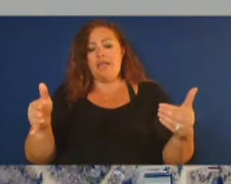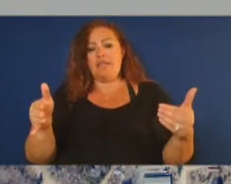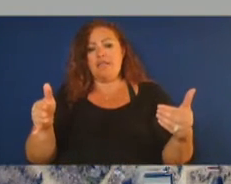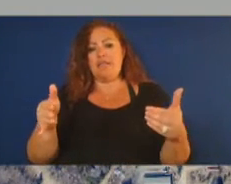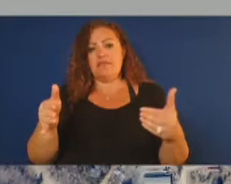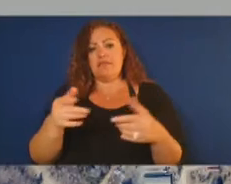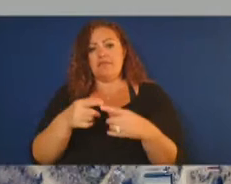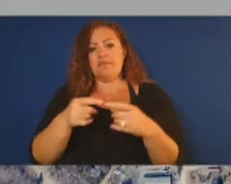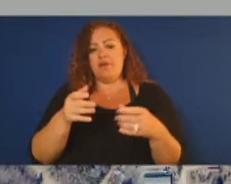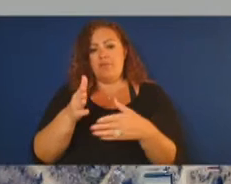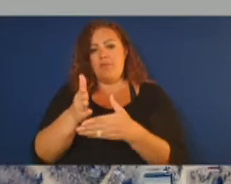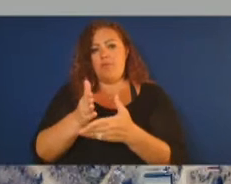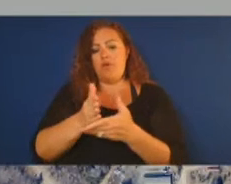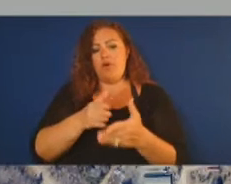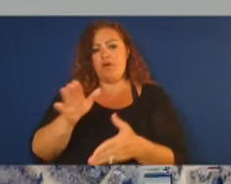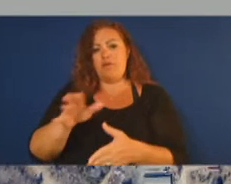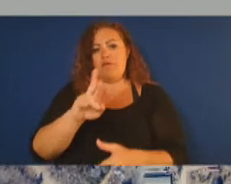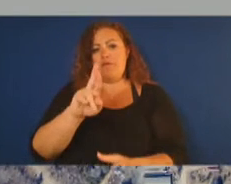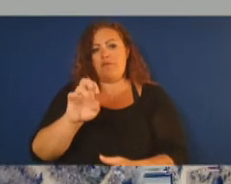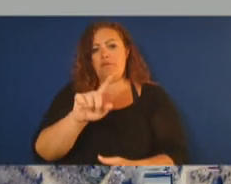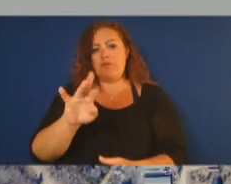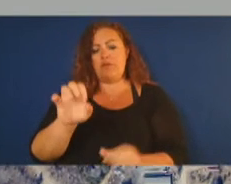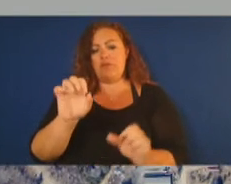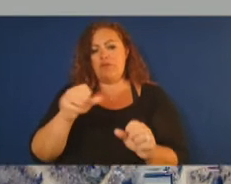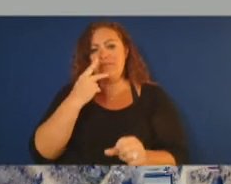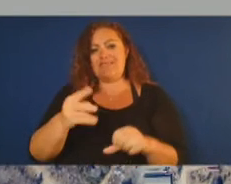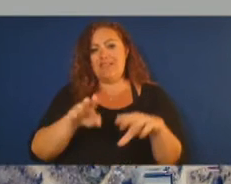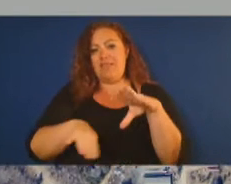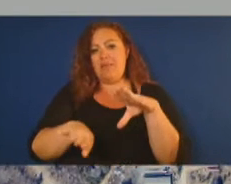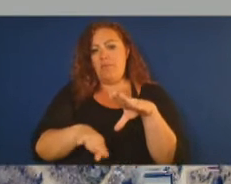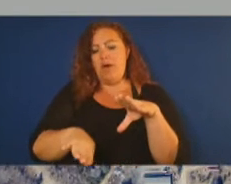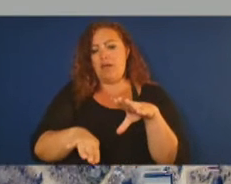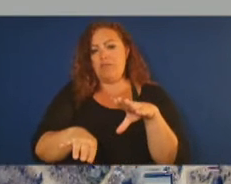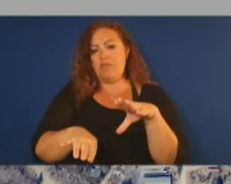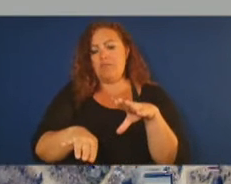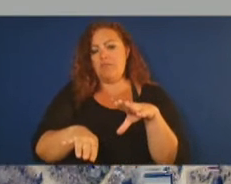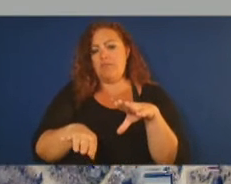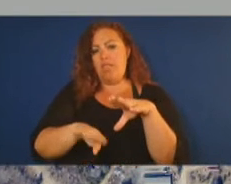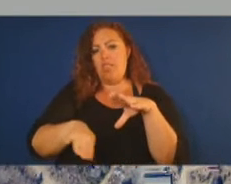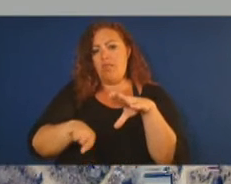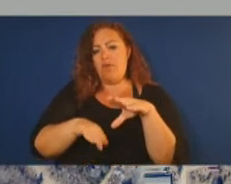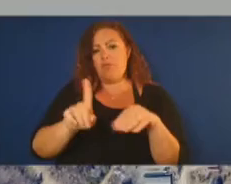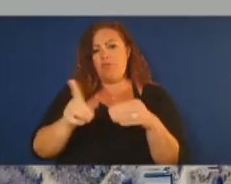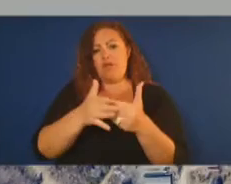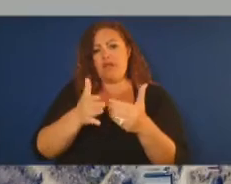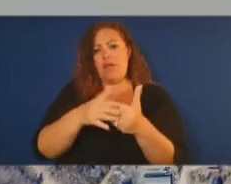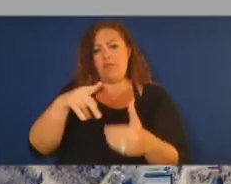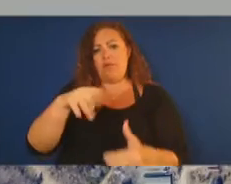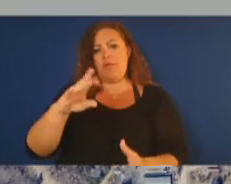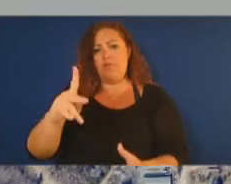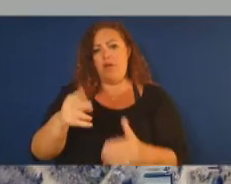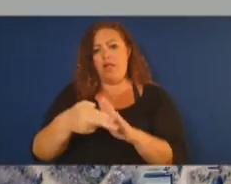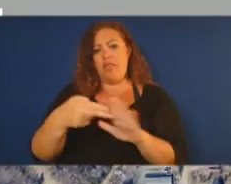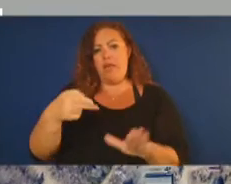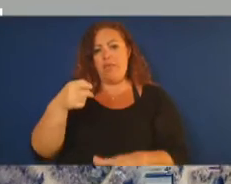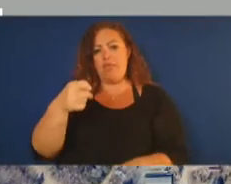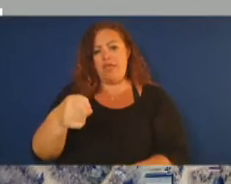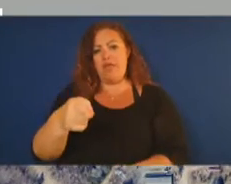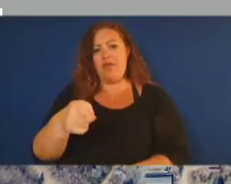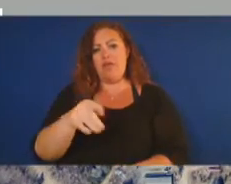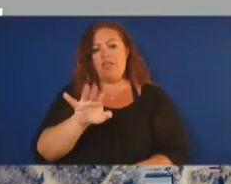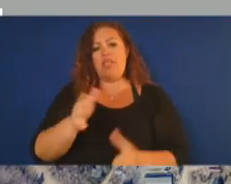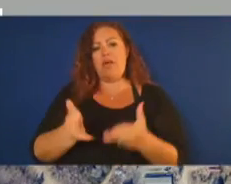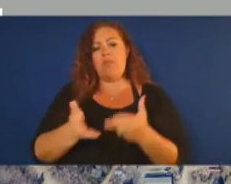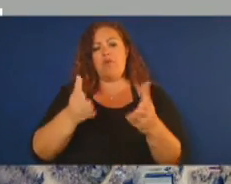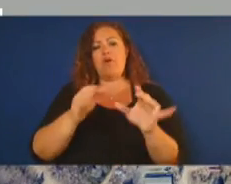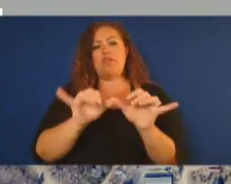portion of the resoning site you can see that just along the bottom uh right just about where the neighborhood park label is uh does propose architectural